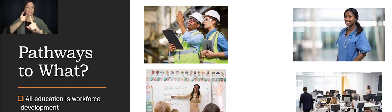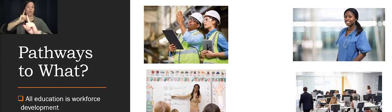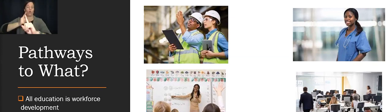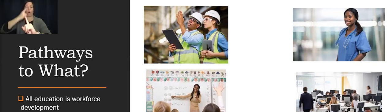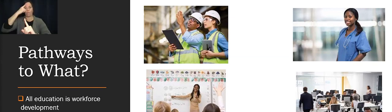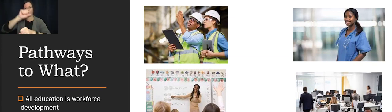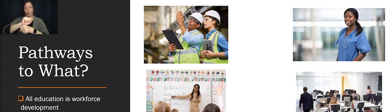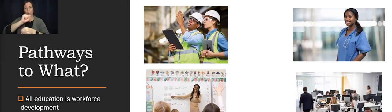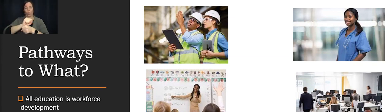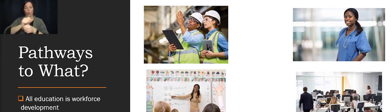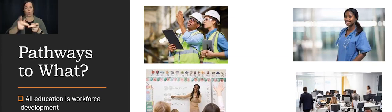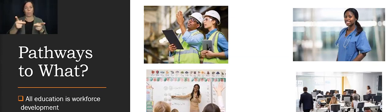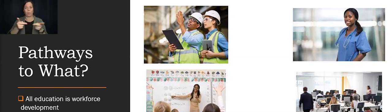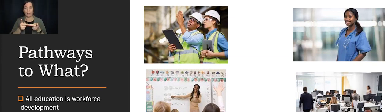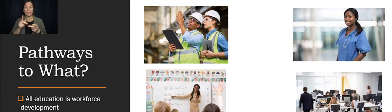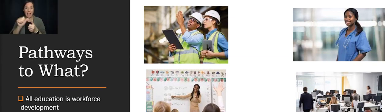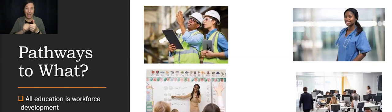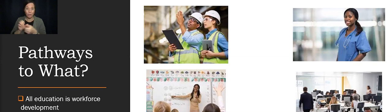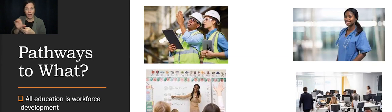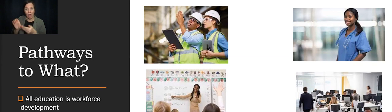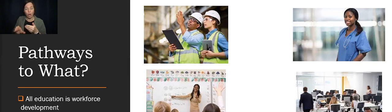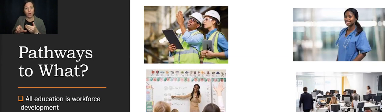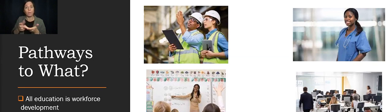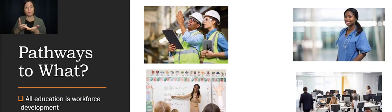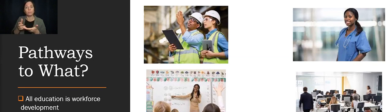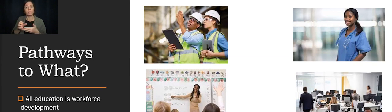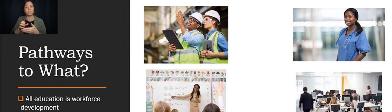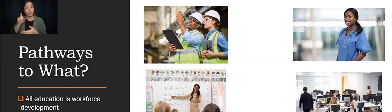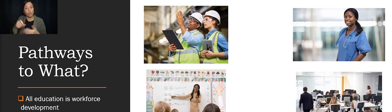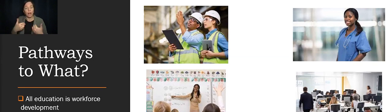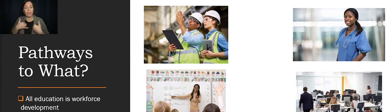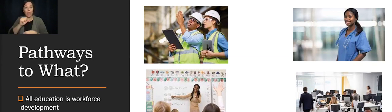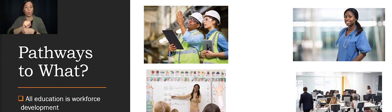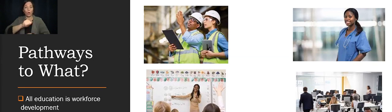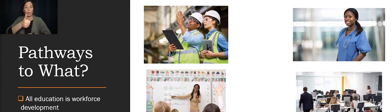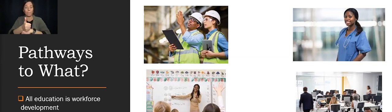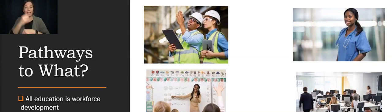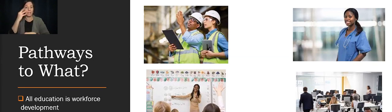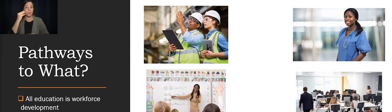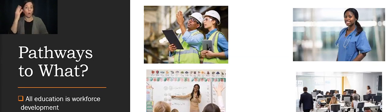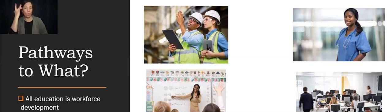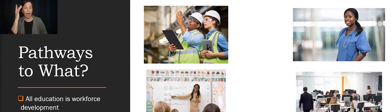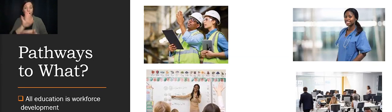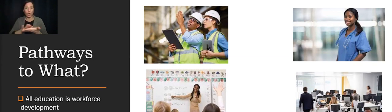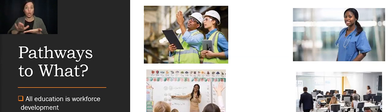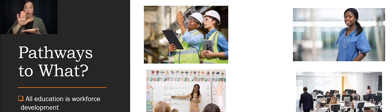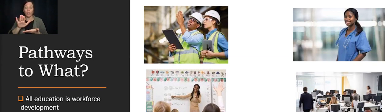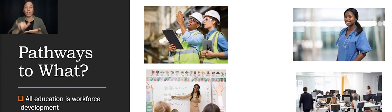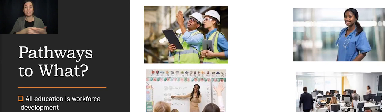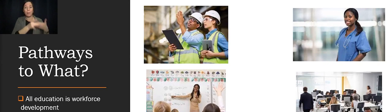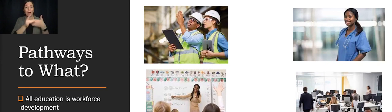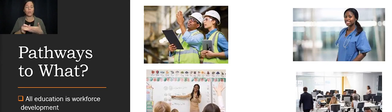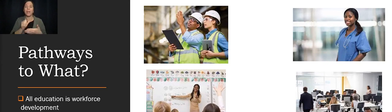Every program should have incorporated within it work-based learning experiences, because college is a pathway. It is not